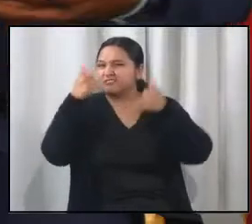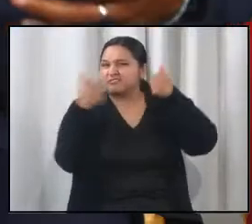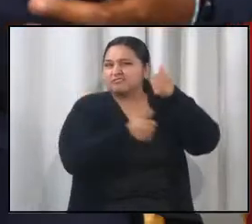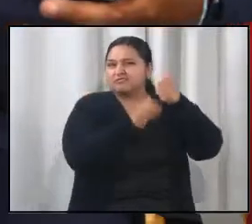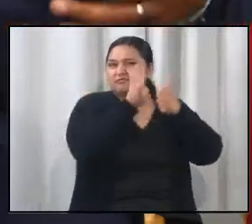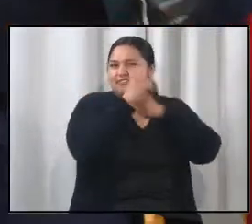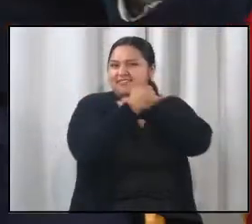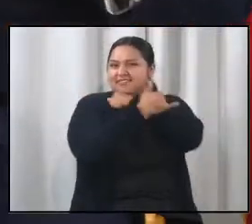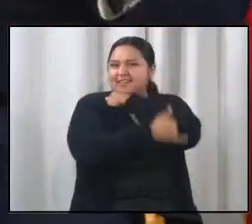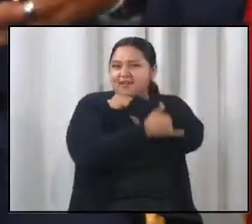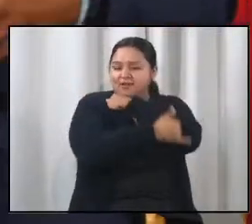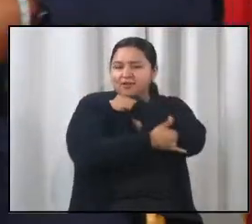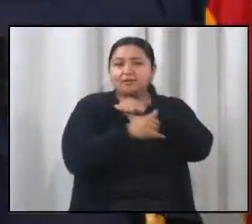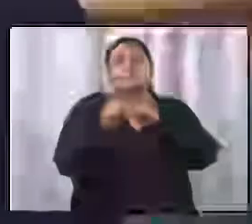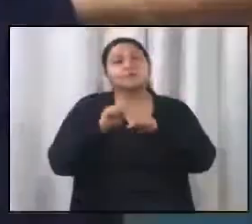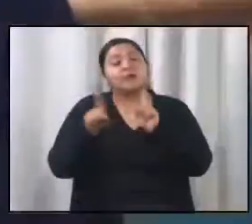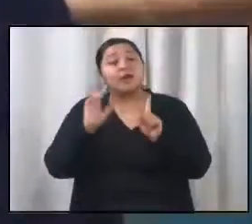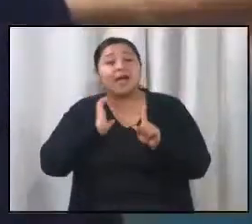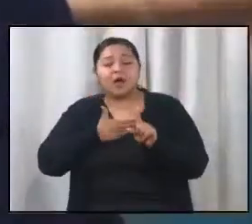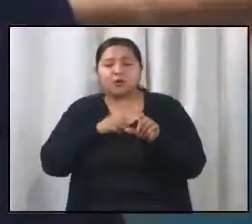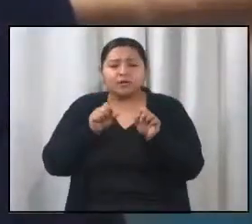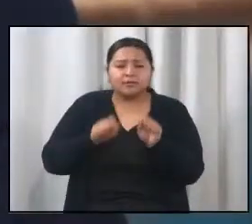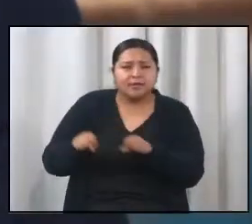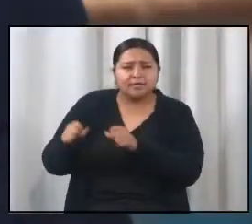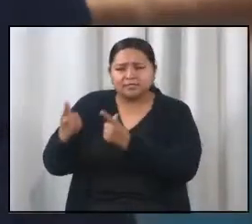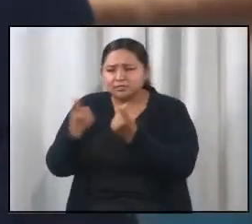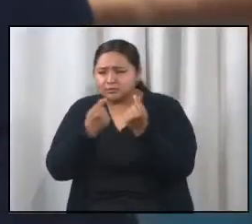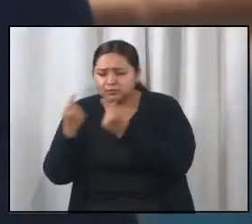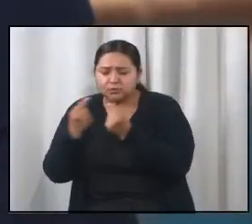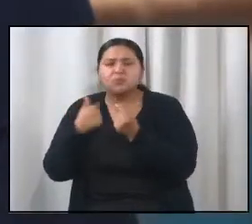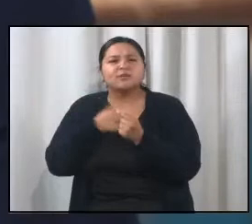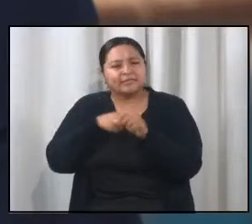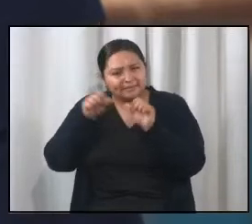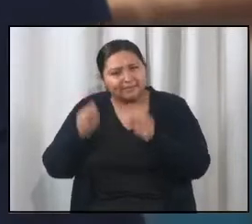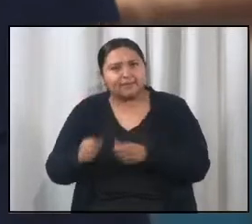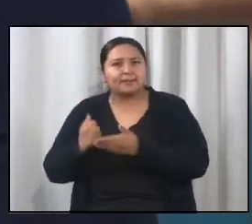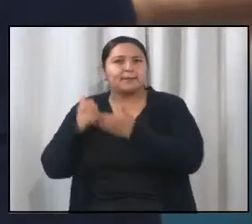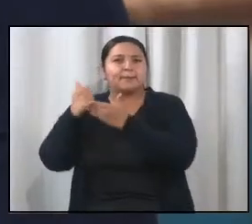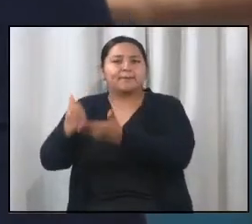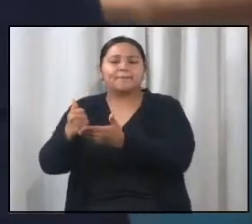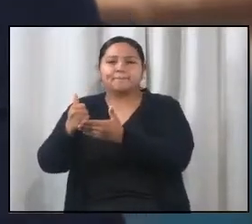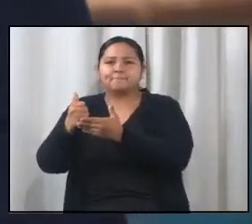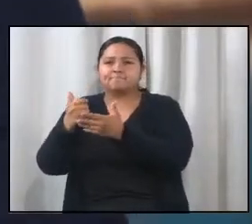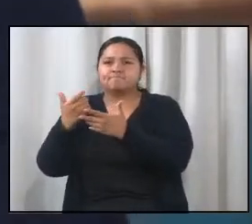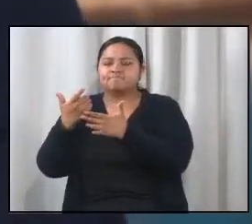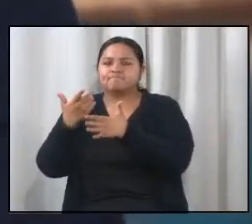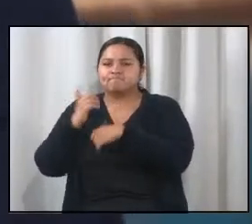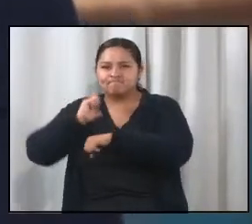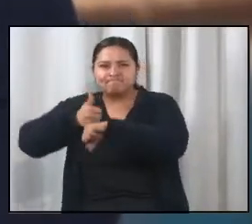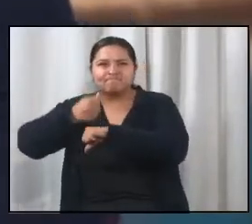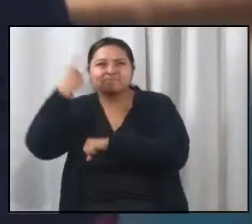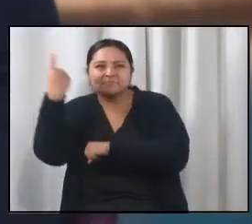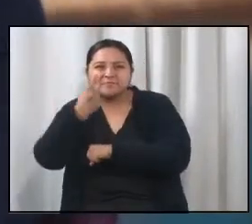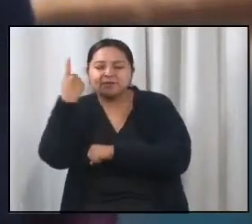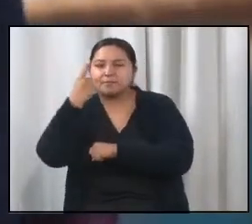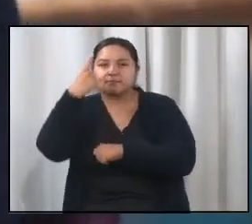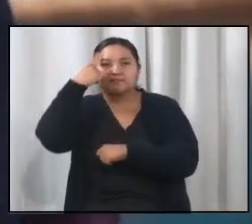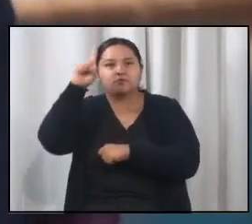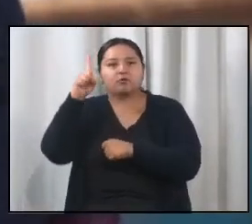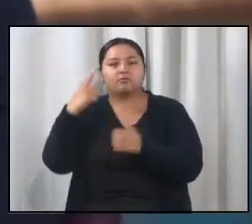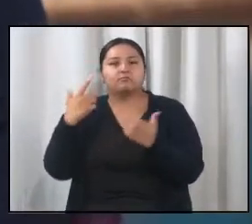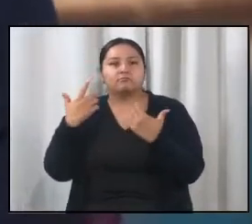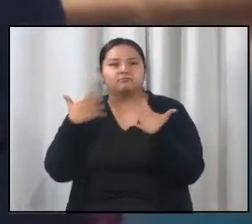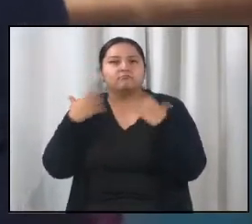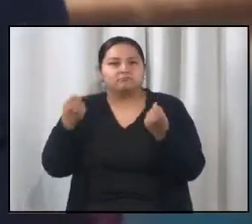strategy and the capacity that we have on the ground to localize mental health, build a more robust infrastructure for mental health in our communities. This